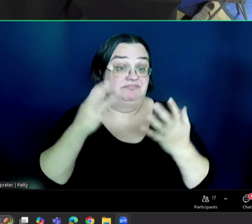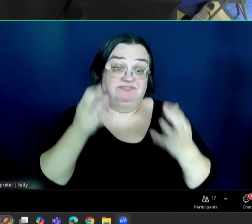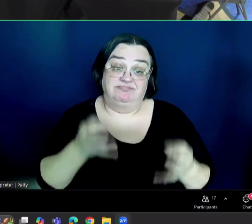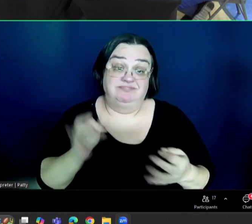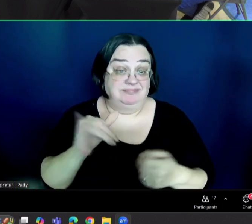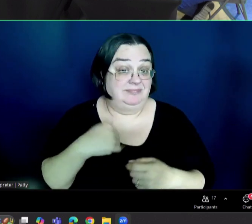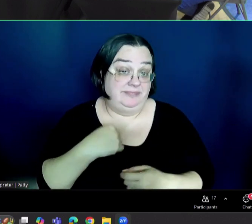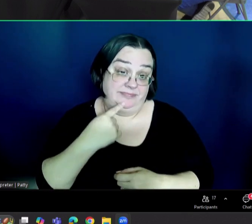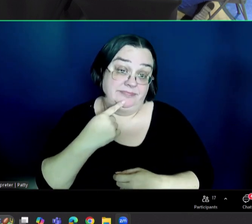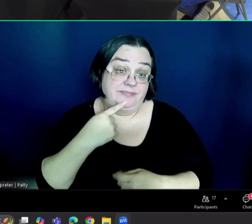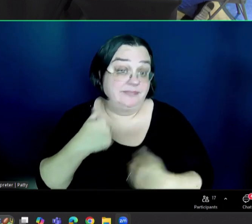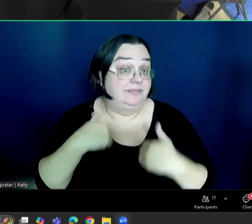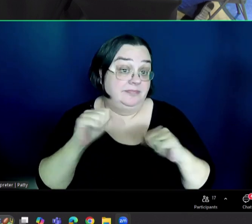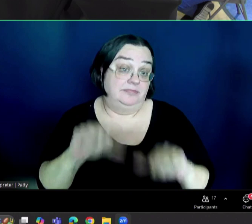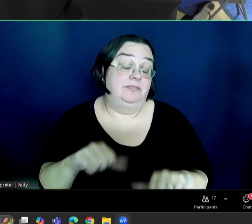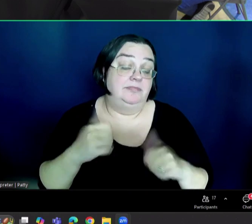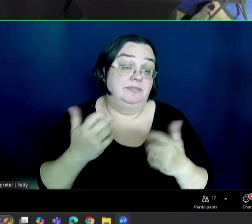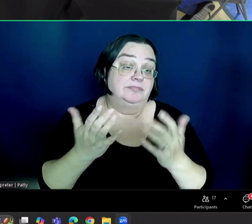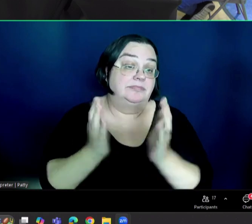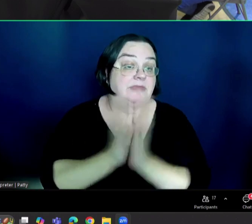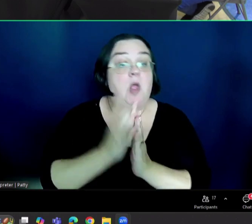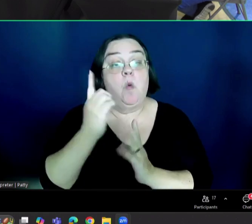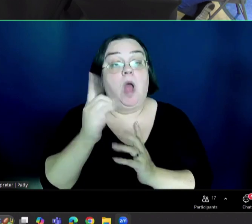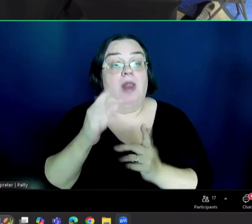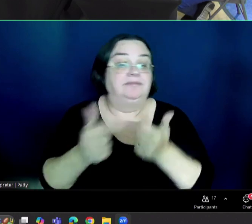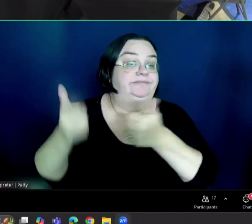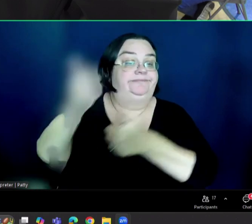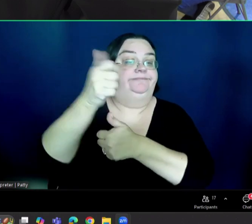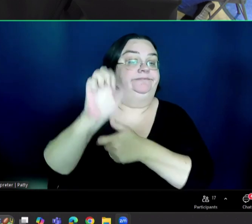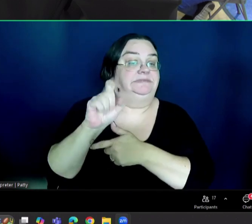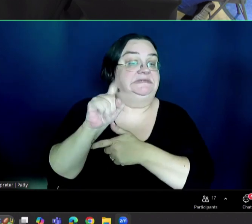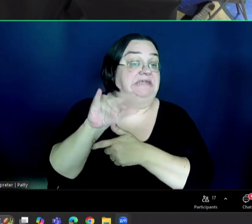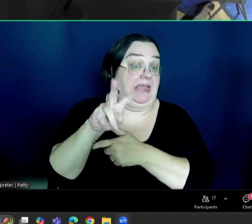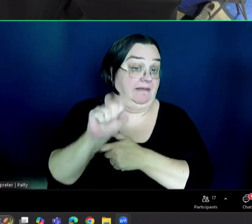have one of the executives speak with you.